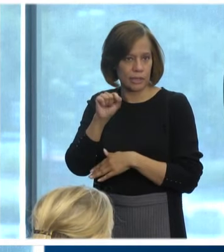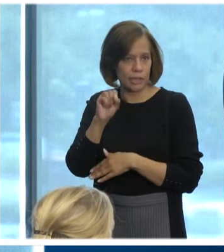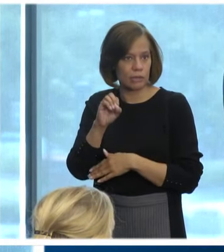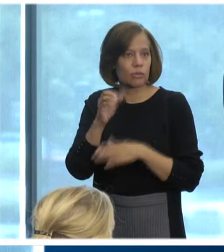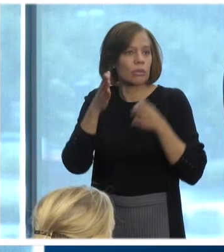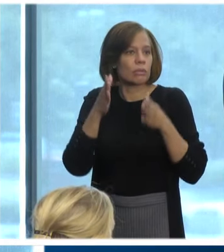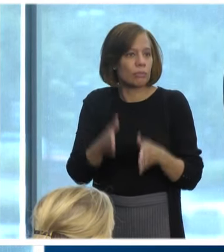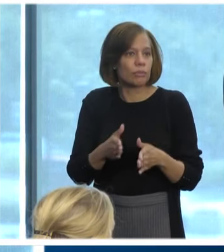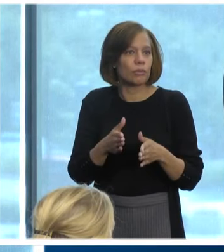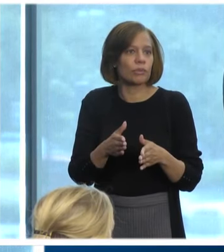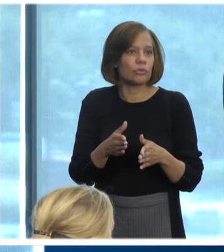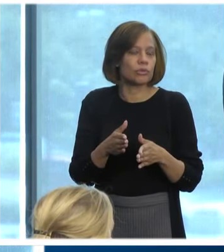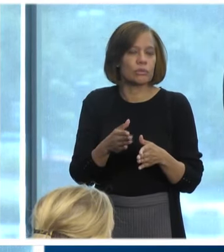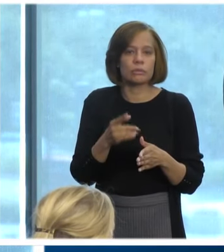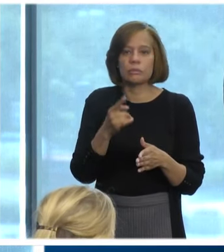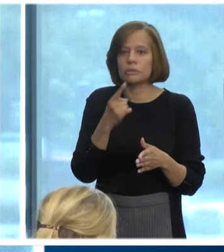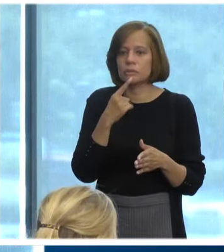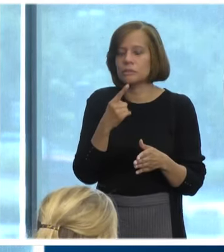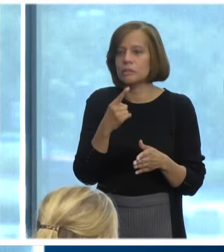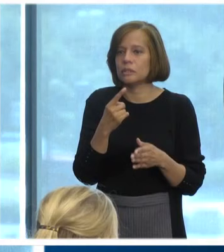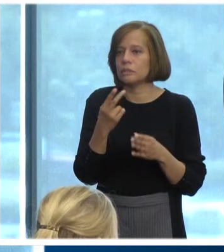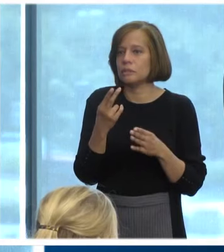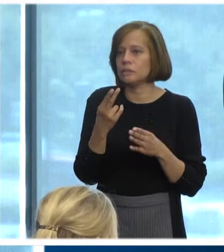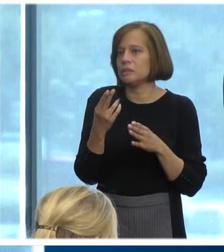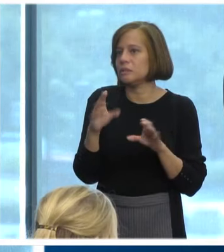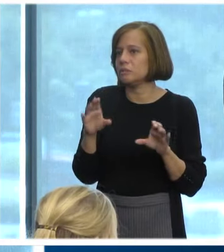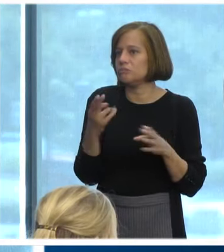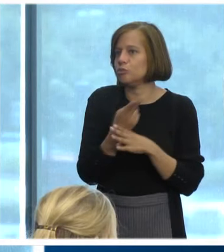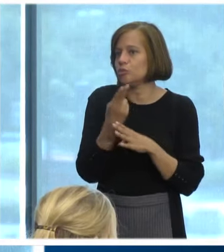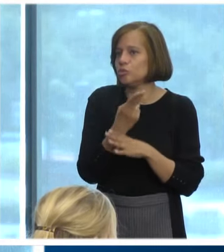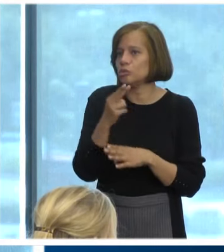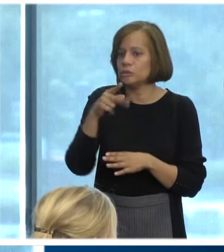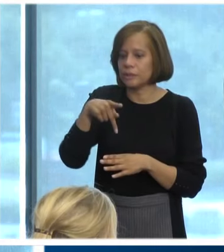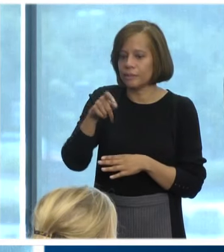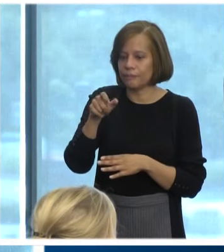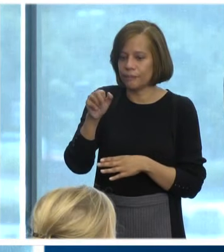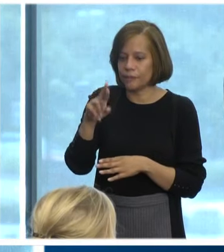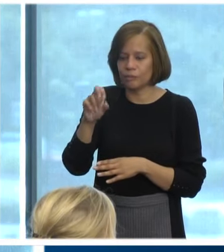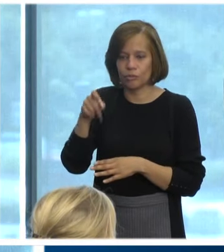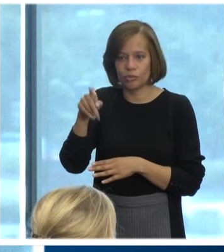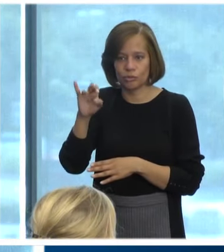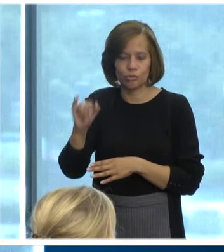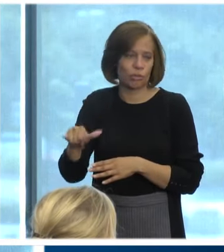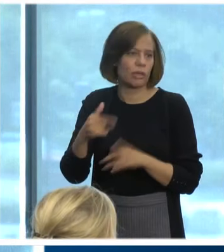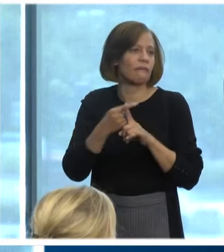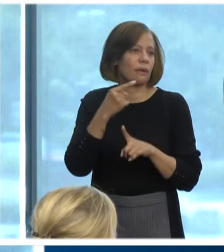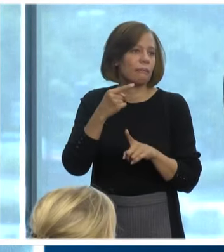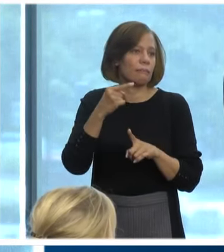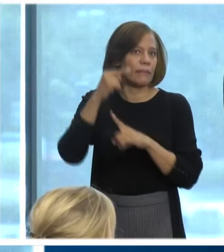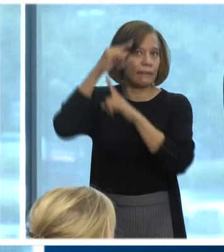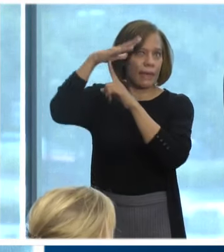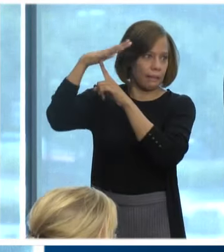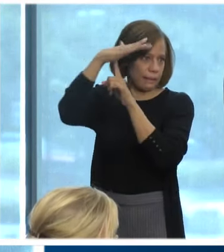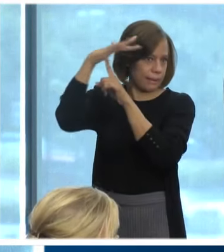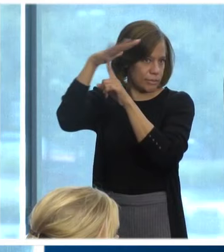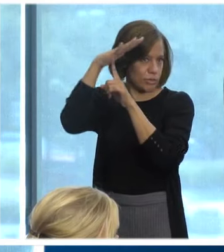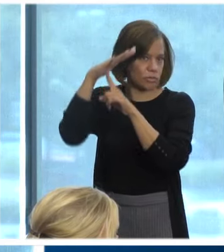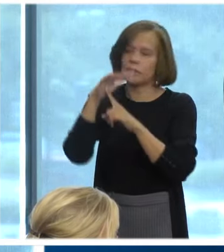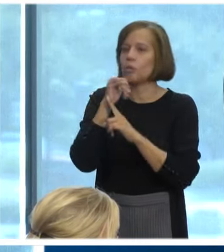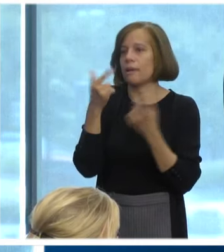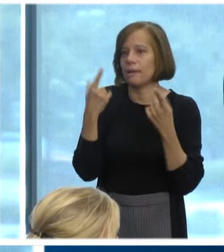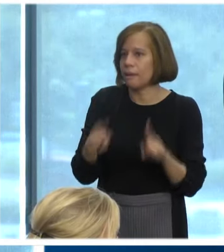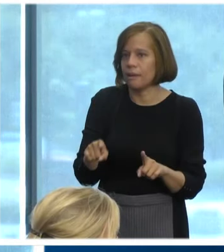us of dropping canisters of pepper spray and gas from the helicopter. Well, I can tell you that would never, ever happen, because if that would go